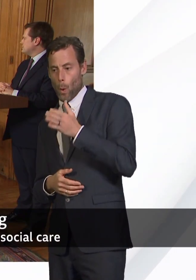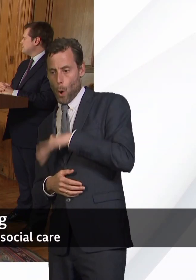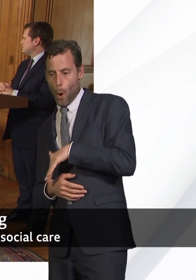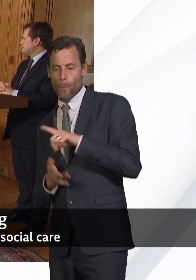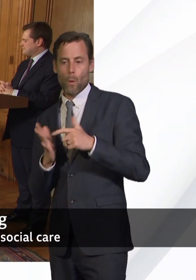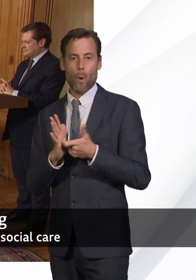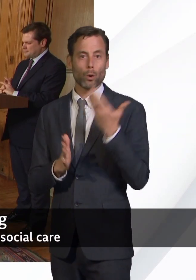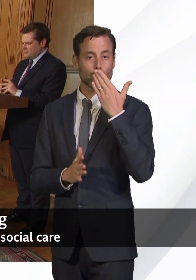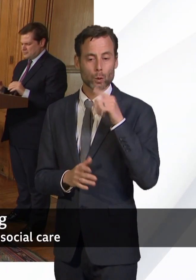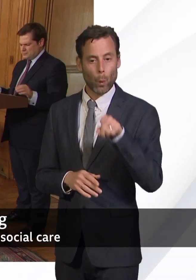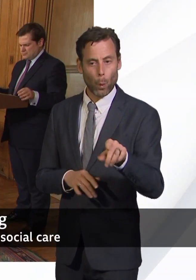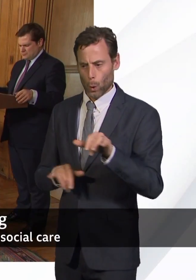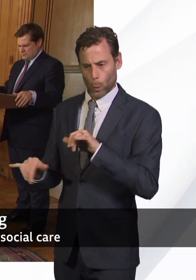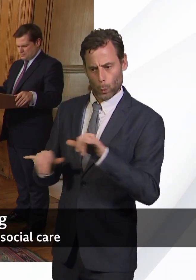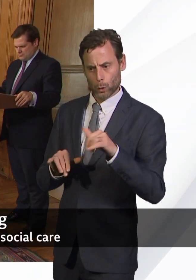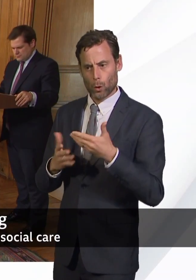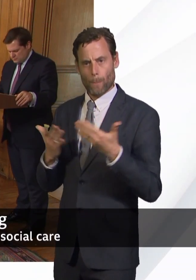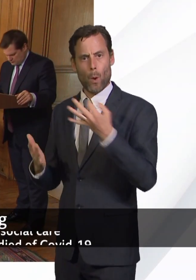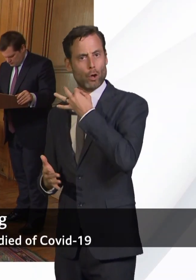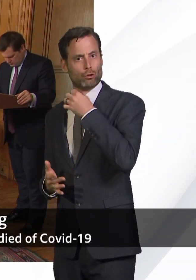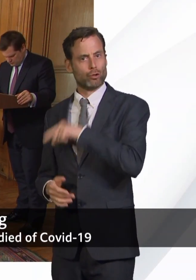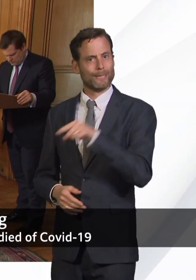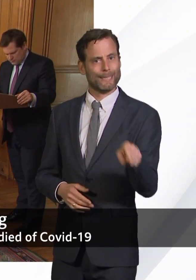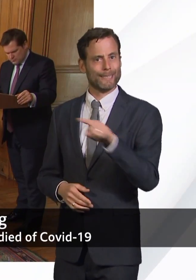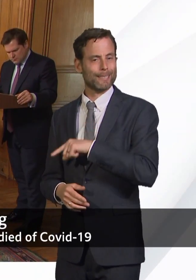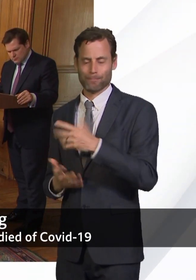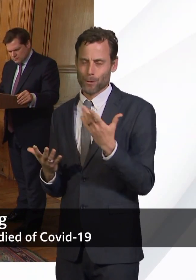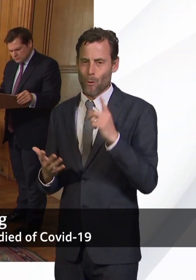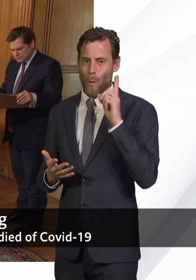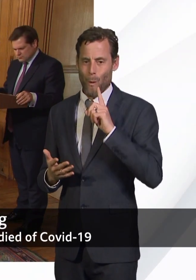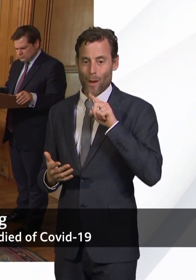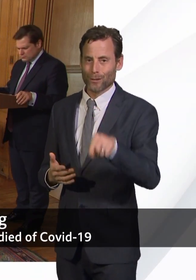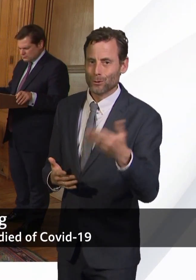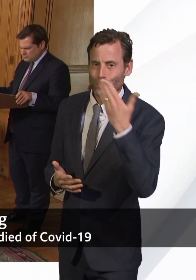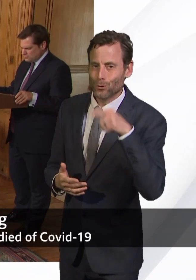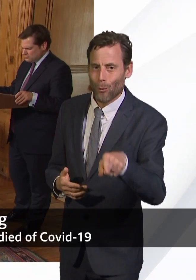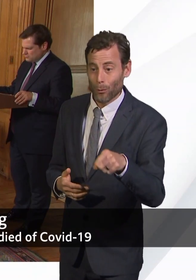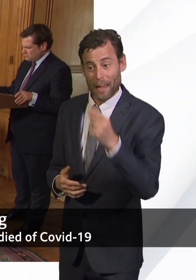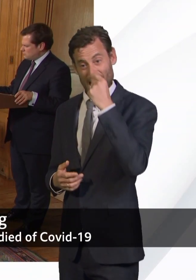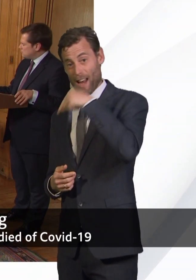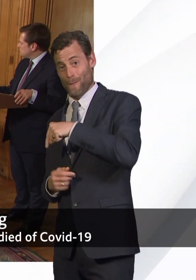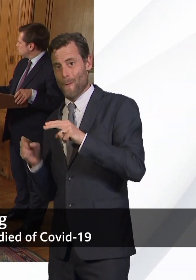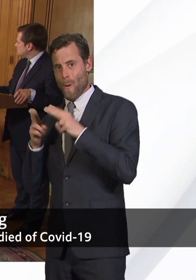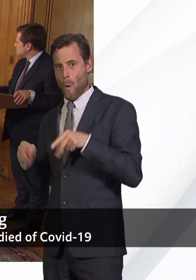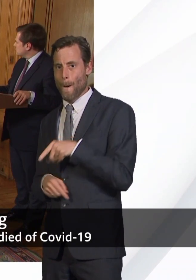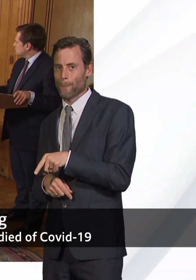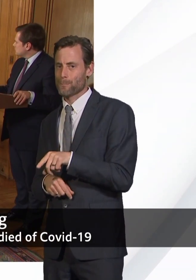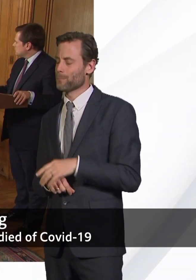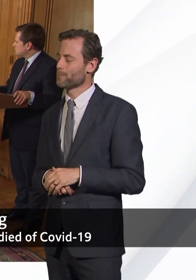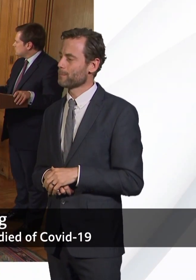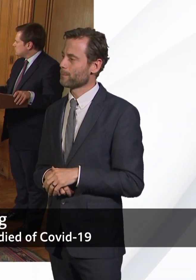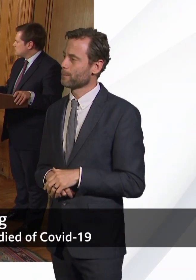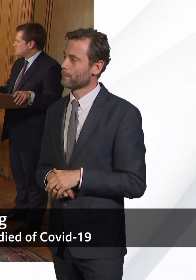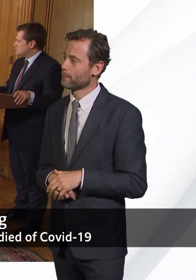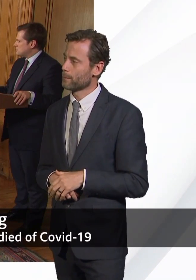at home or at school. So a number of issues there. We do know that overall children appear to have less we know they